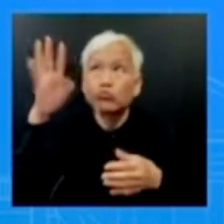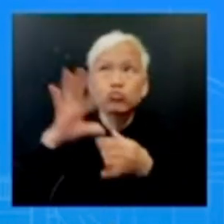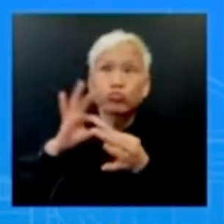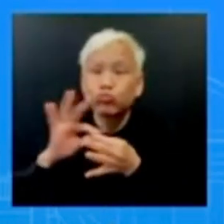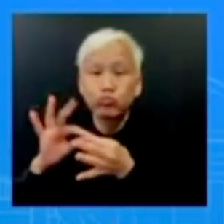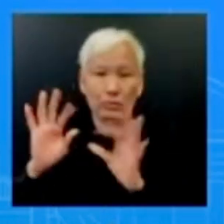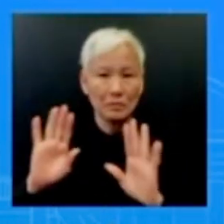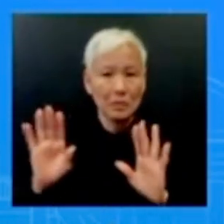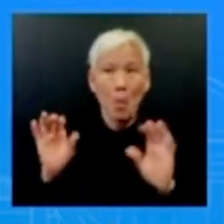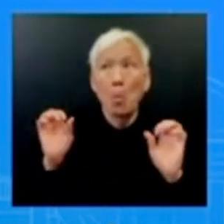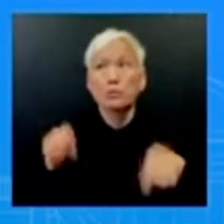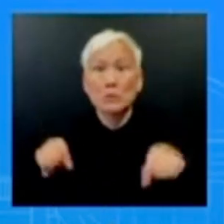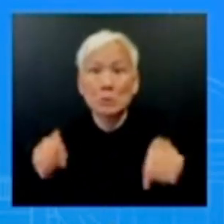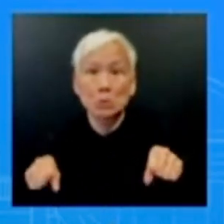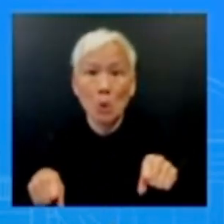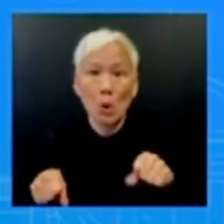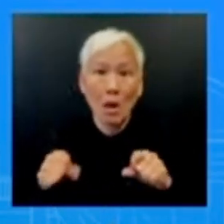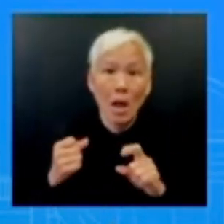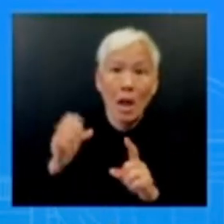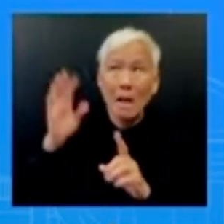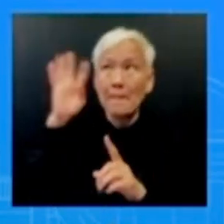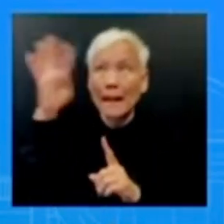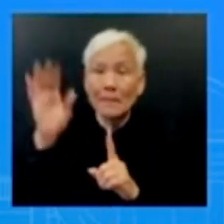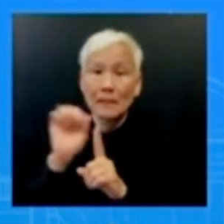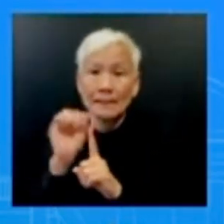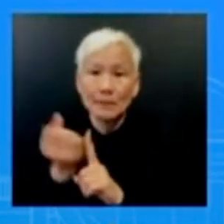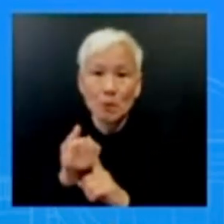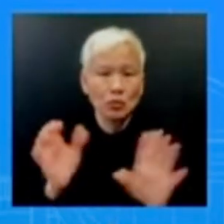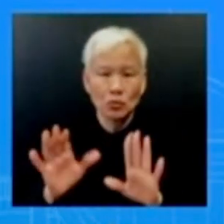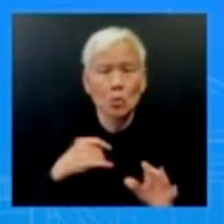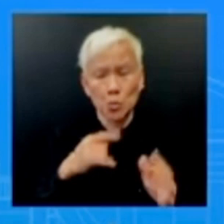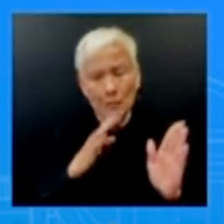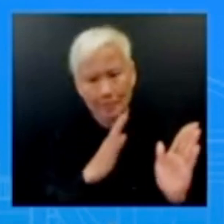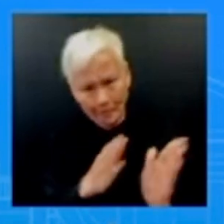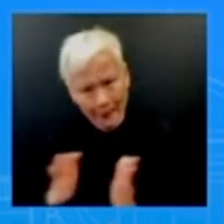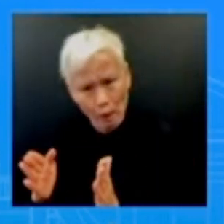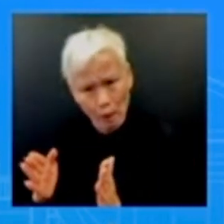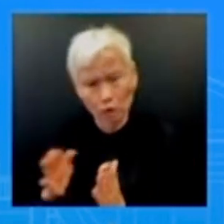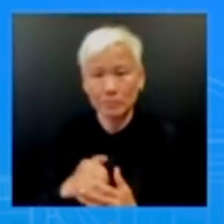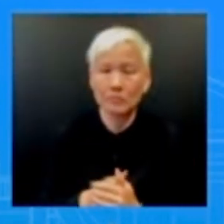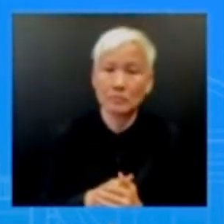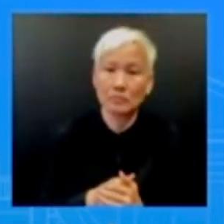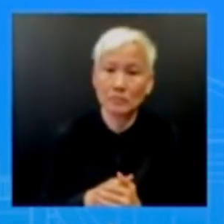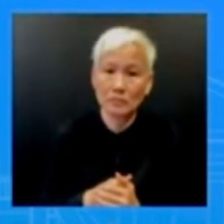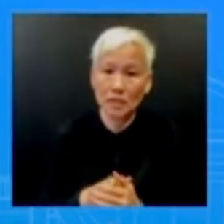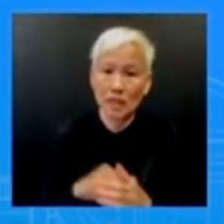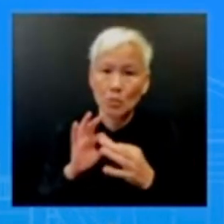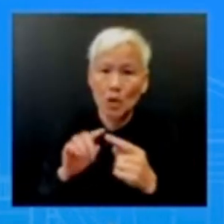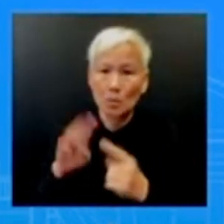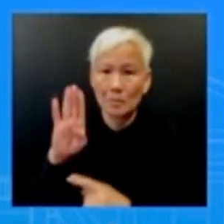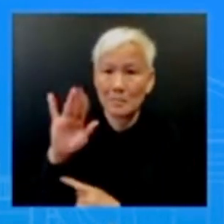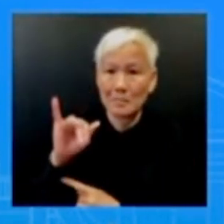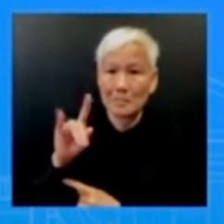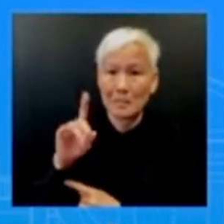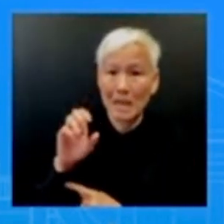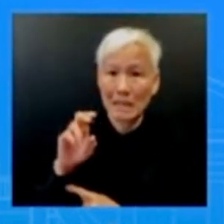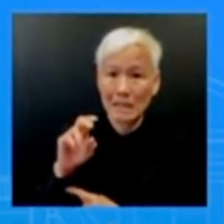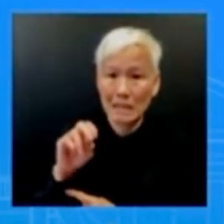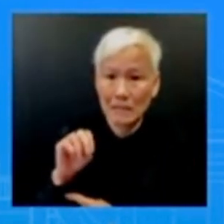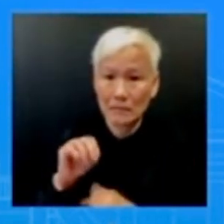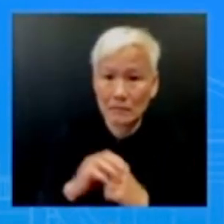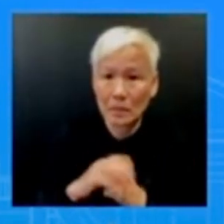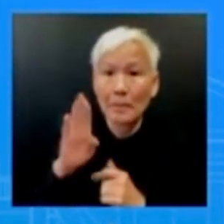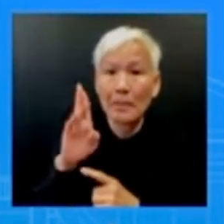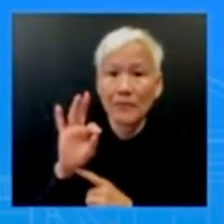but we are always prepared. On the issue of banking, there's some reporting that Warren Buffett has been in touch with the administration,